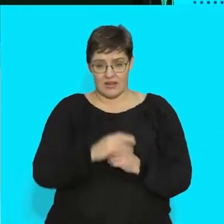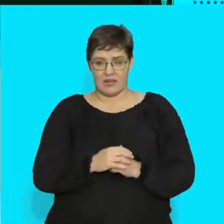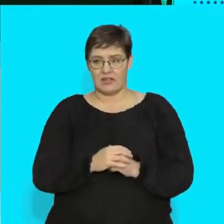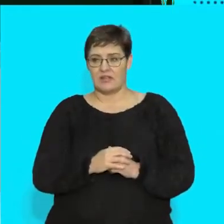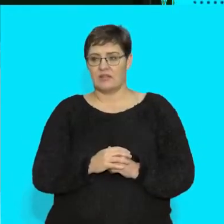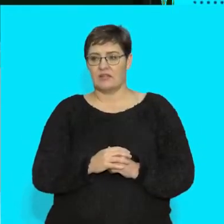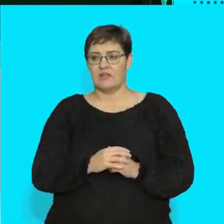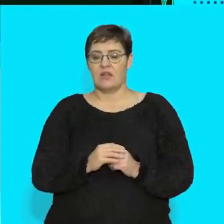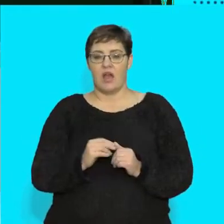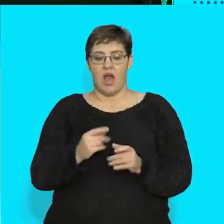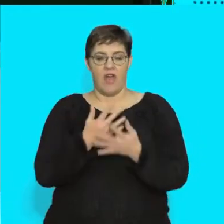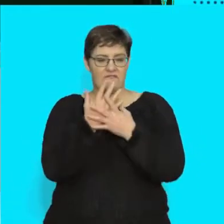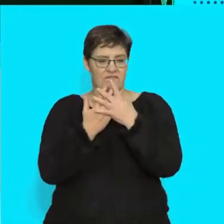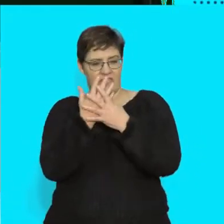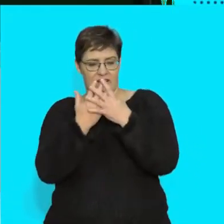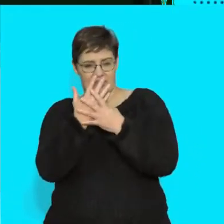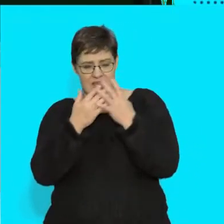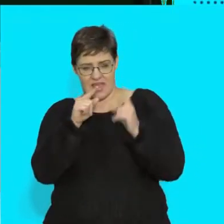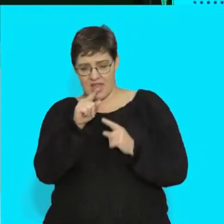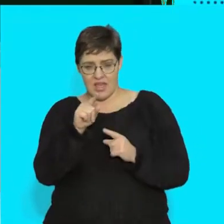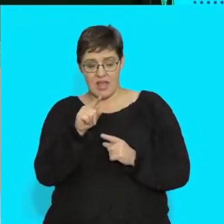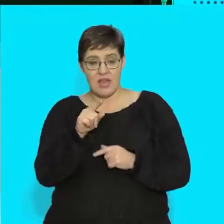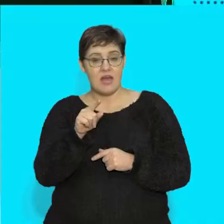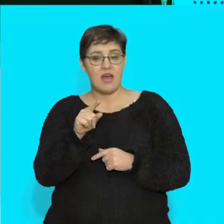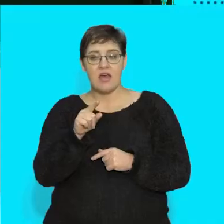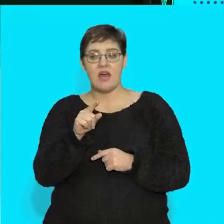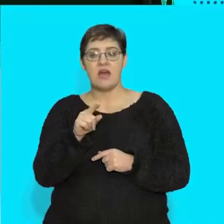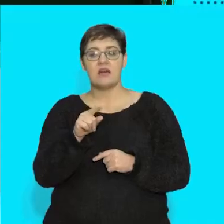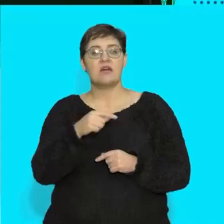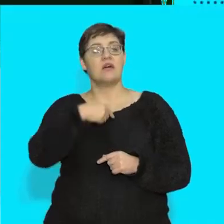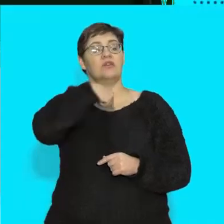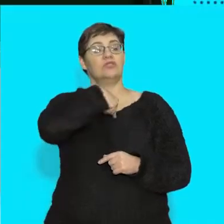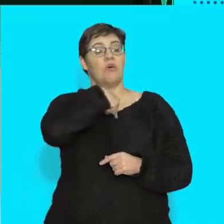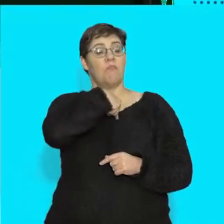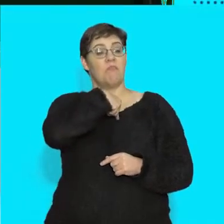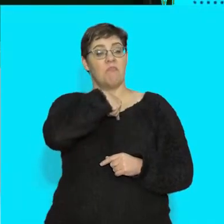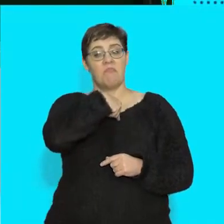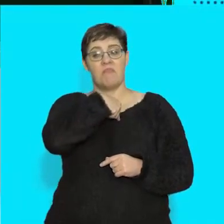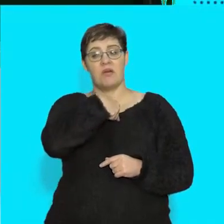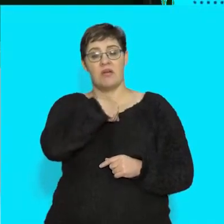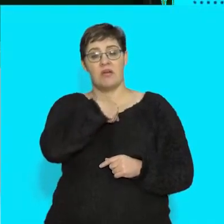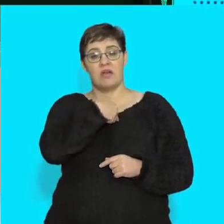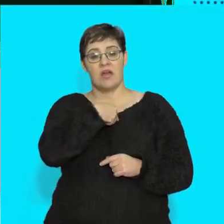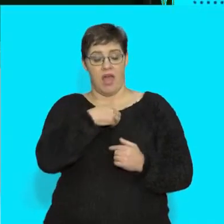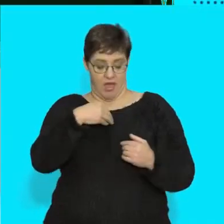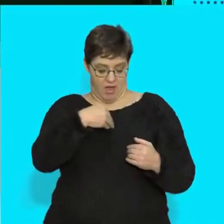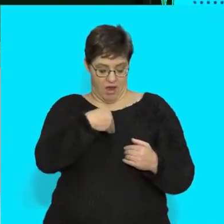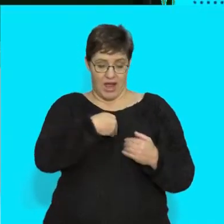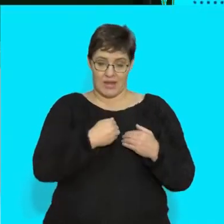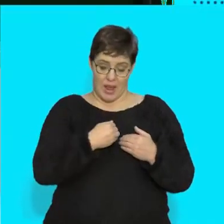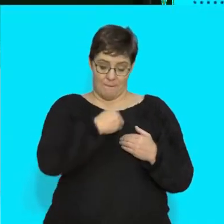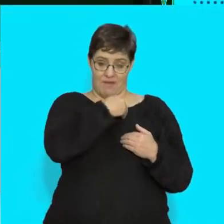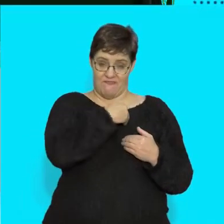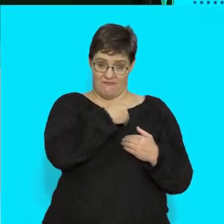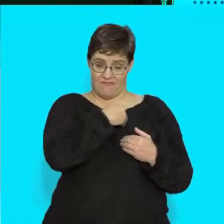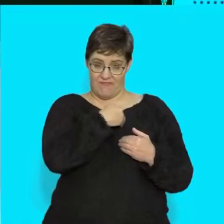okay? And it gets filtered out. Guess what? Right at the top here, just above my heart, at my